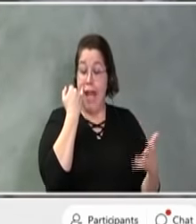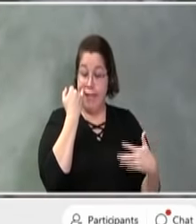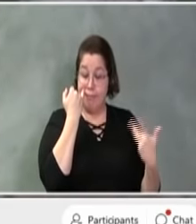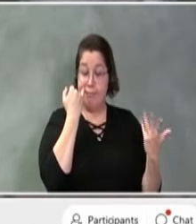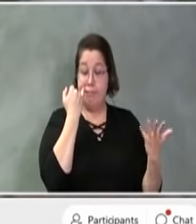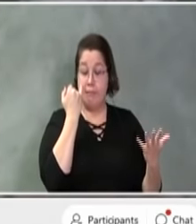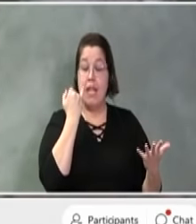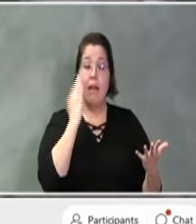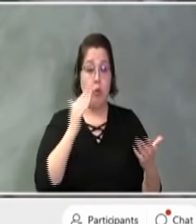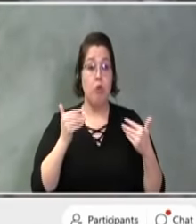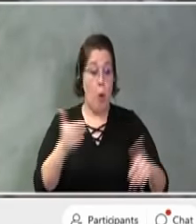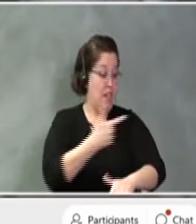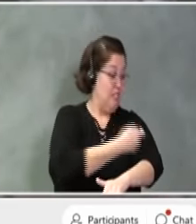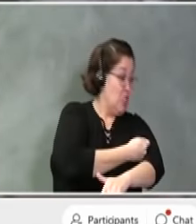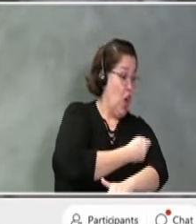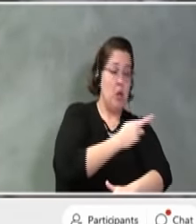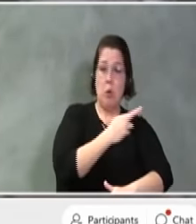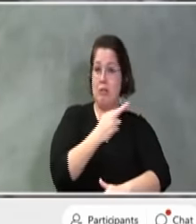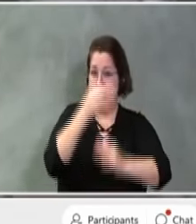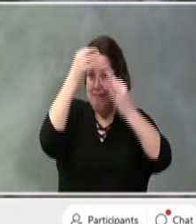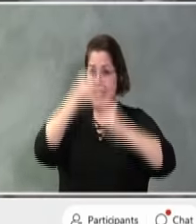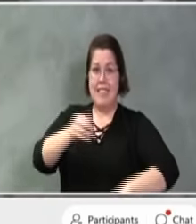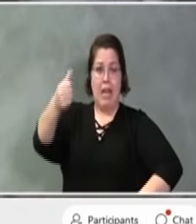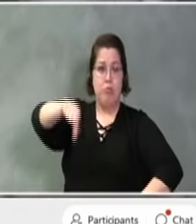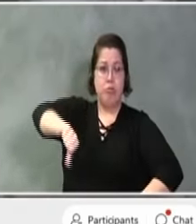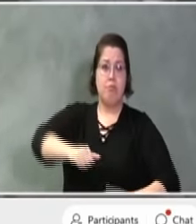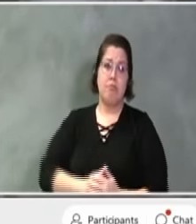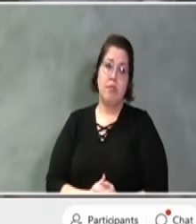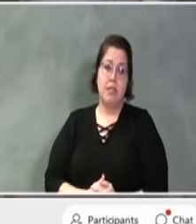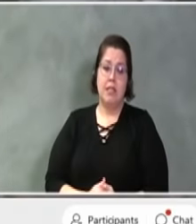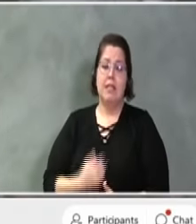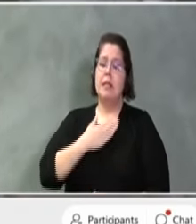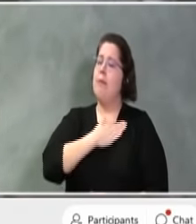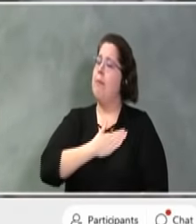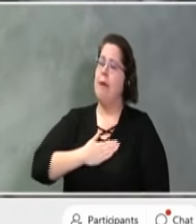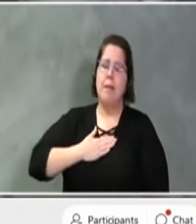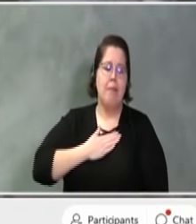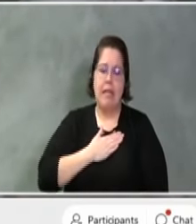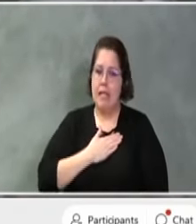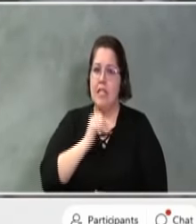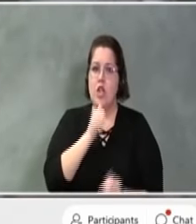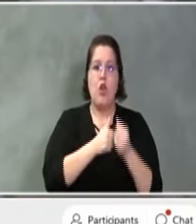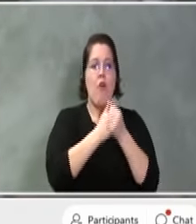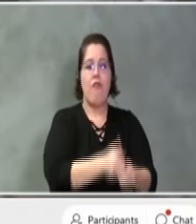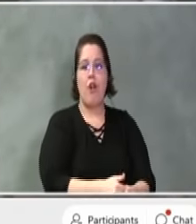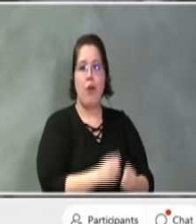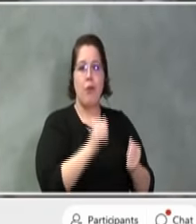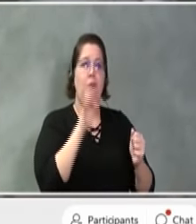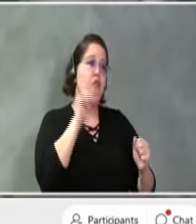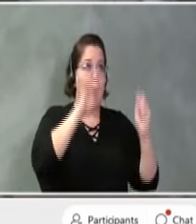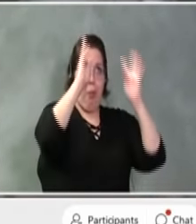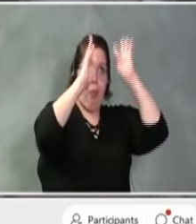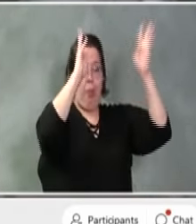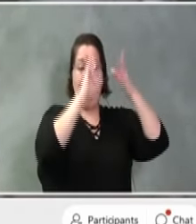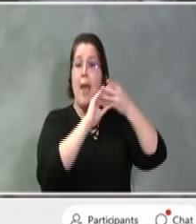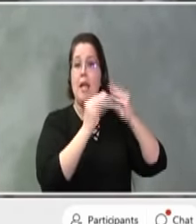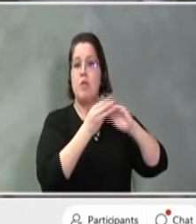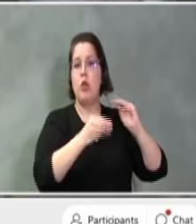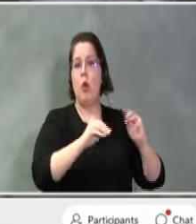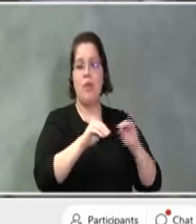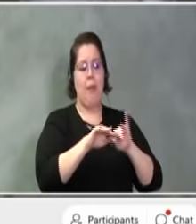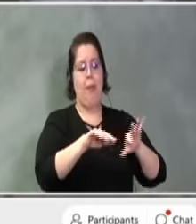get the vaccine or not. But please don't get subscribed to these false stories that are banging across the social